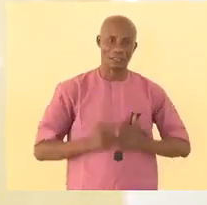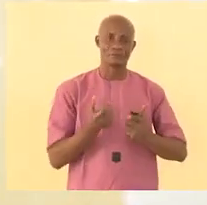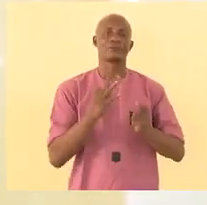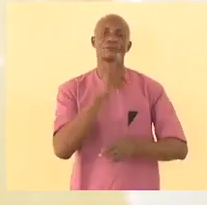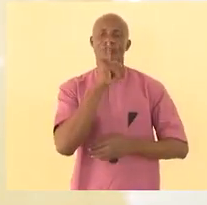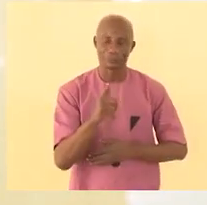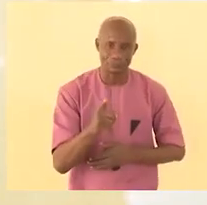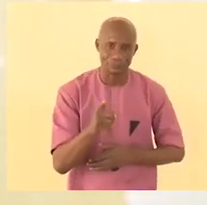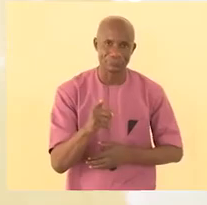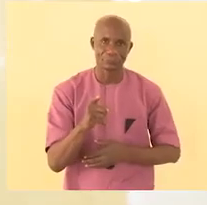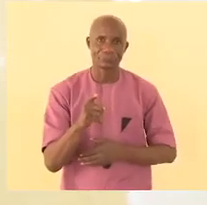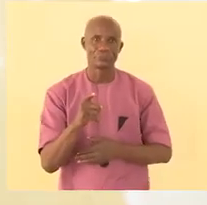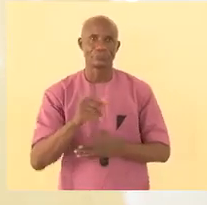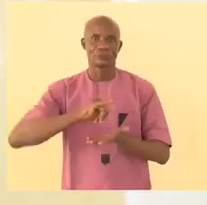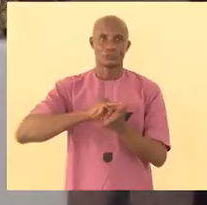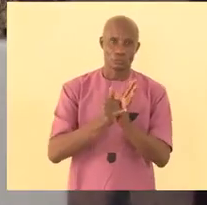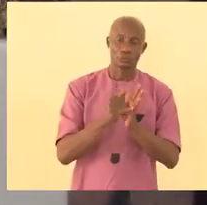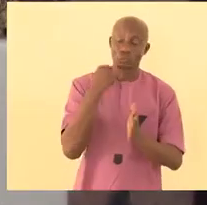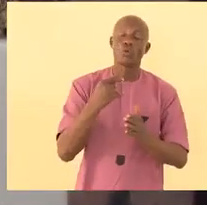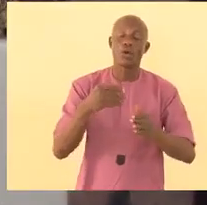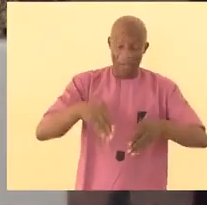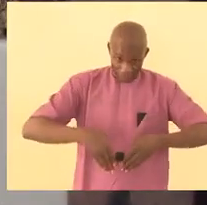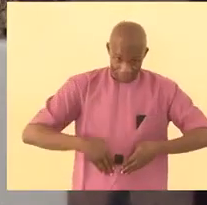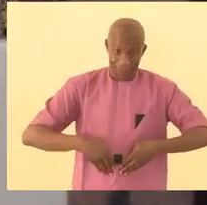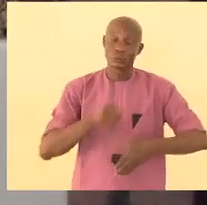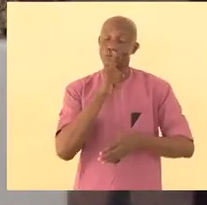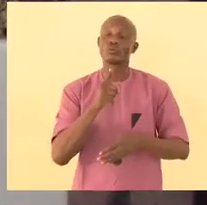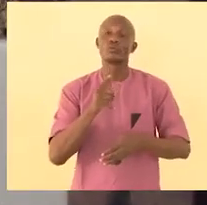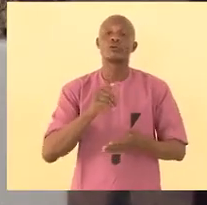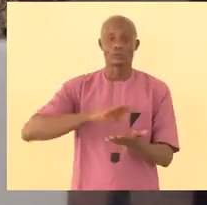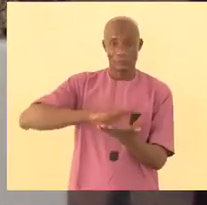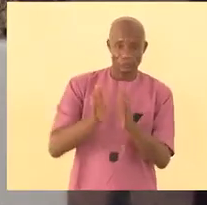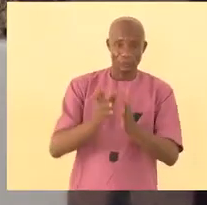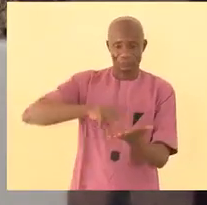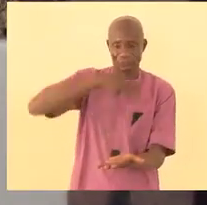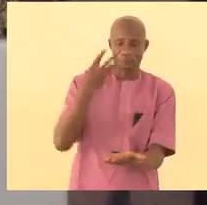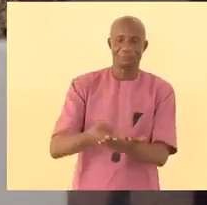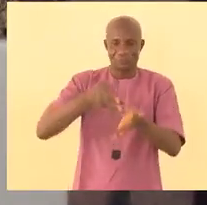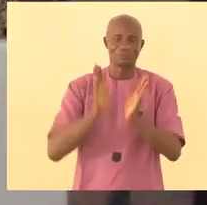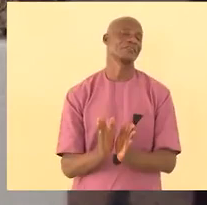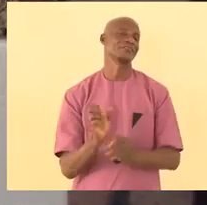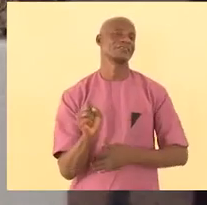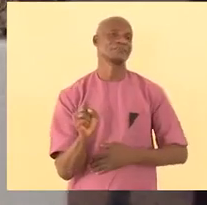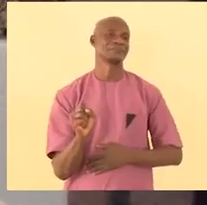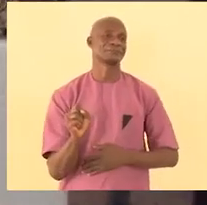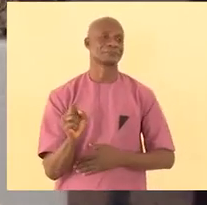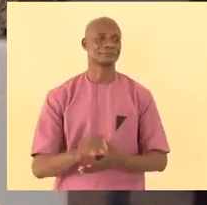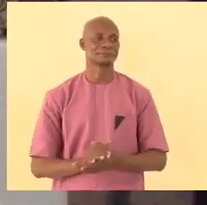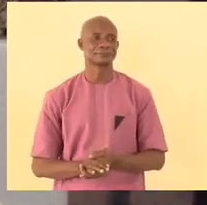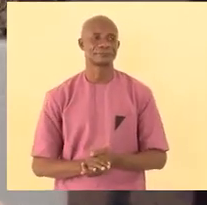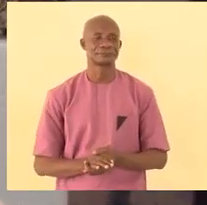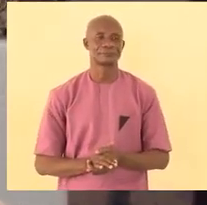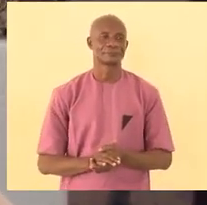life of the truth. So those who have received the truth must themselves become witnesses to the same truth.